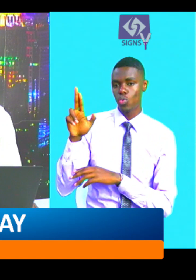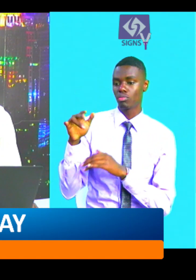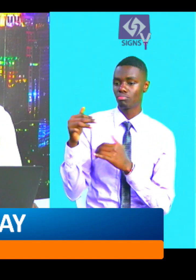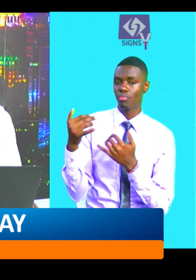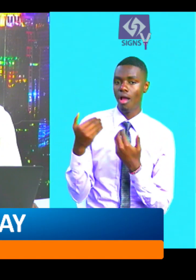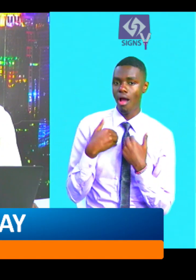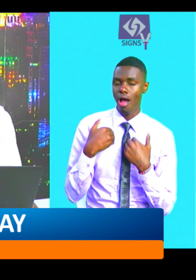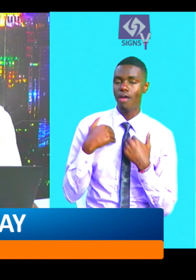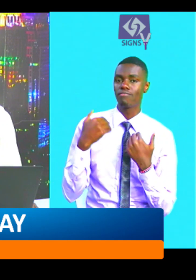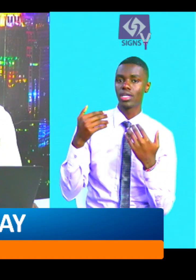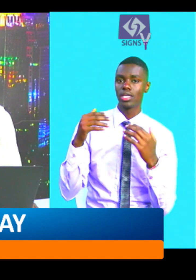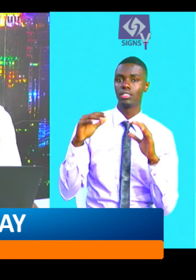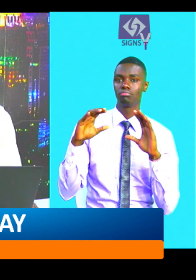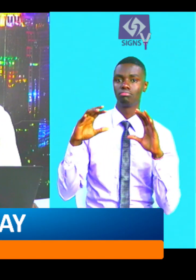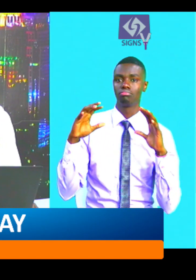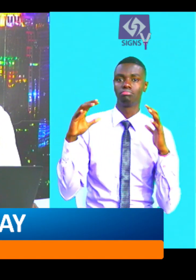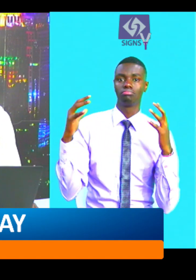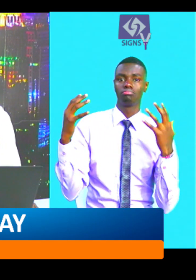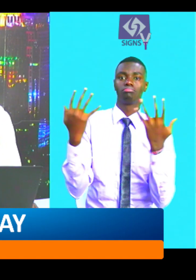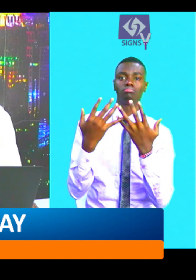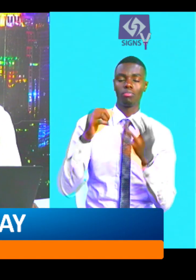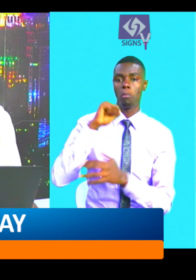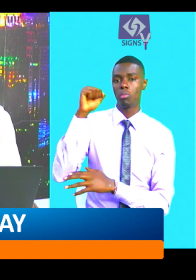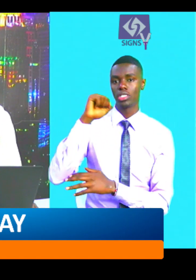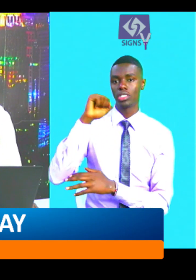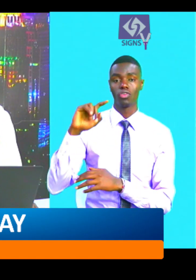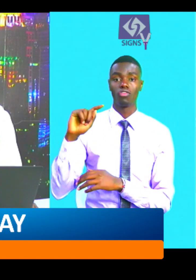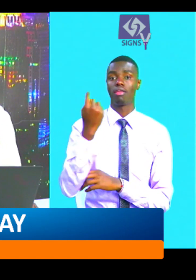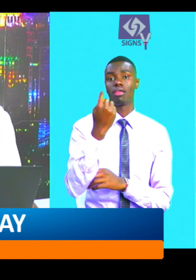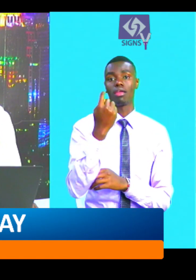and the role that Uhuru Kenyatta is playing in